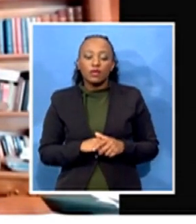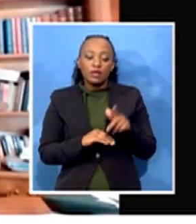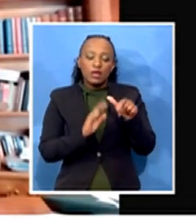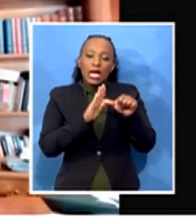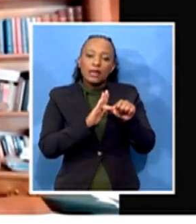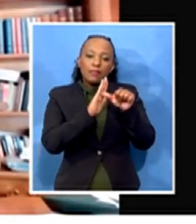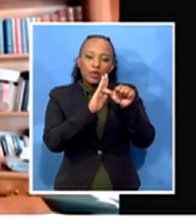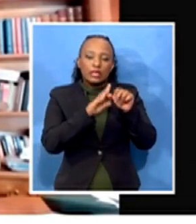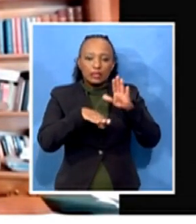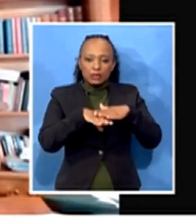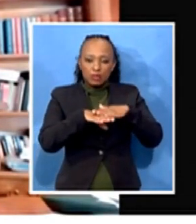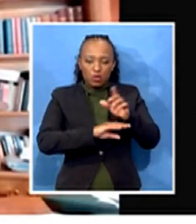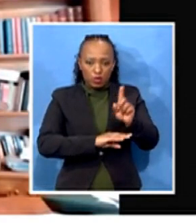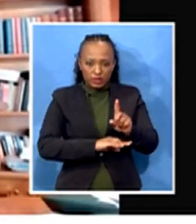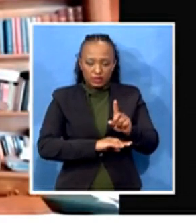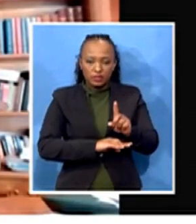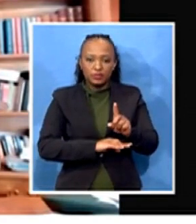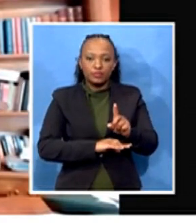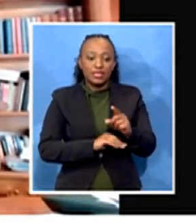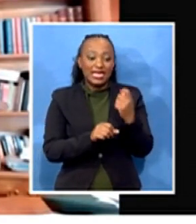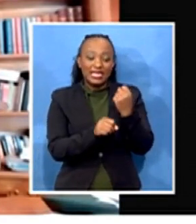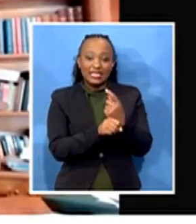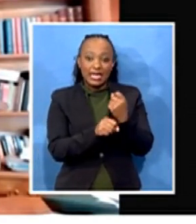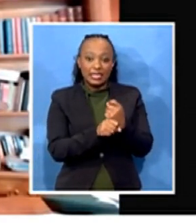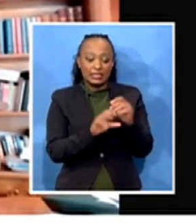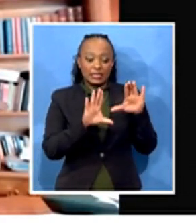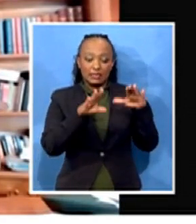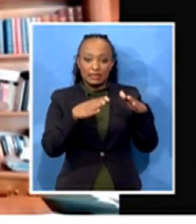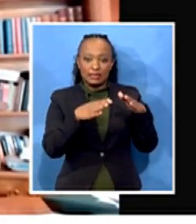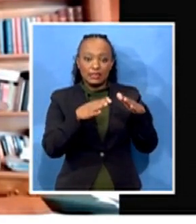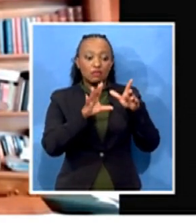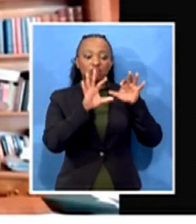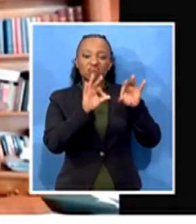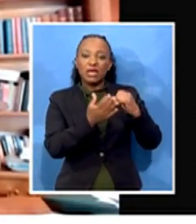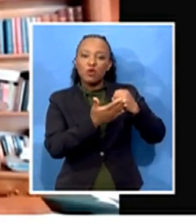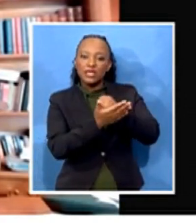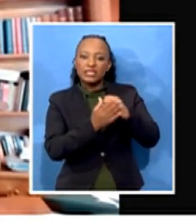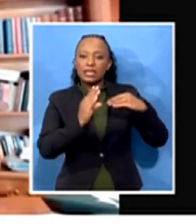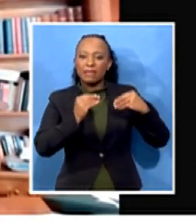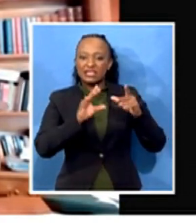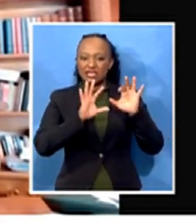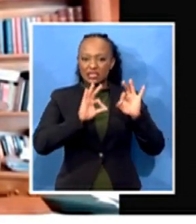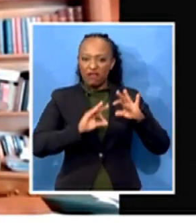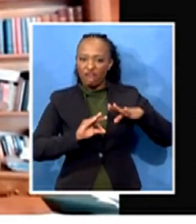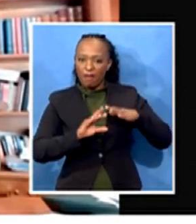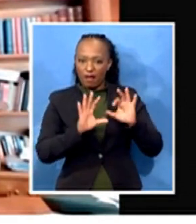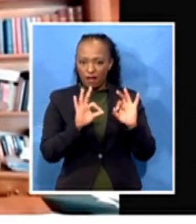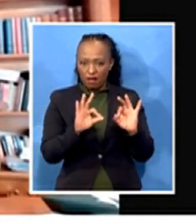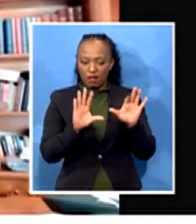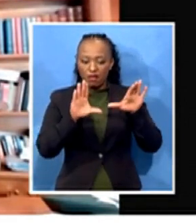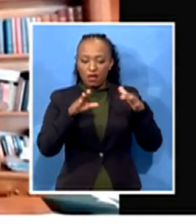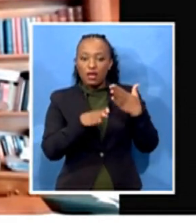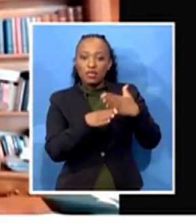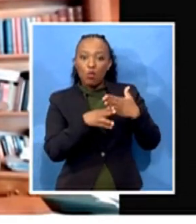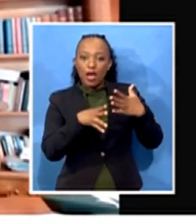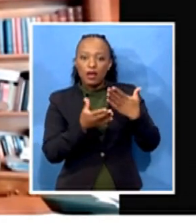formalization will benefit not just operators, but workers who will be able to benefit from social